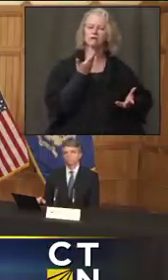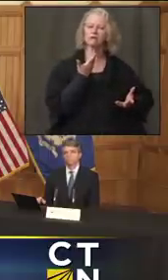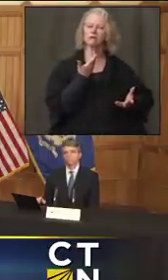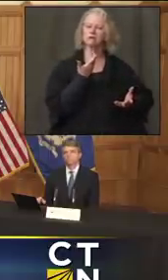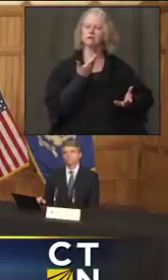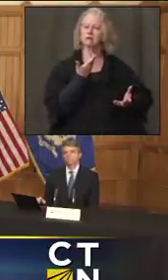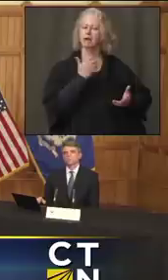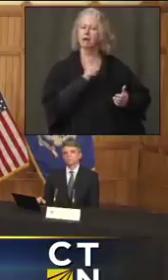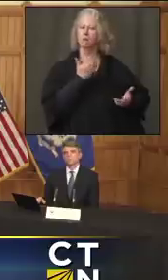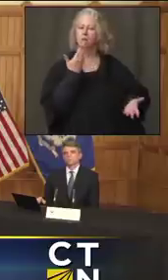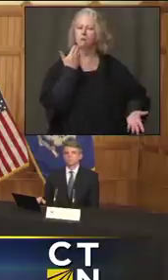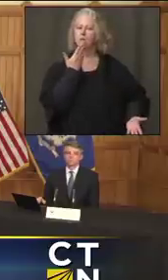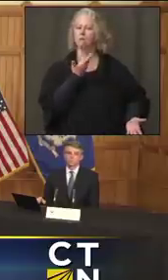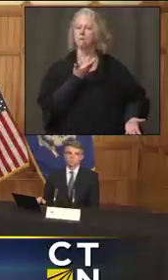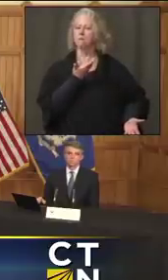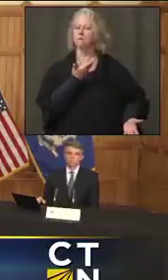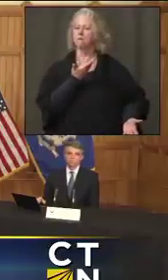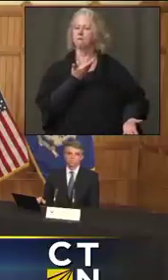to be